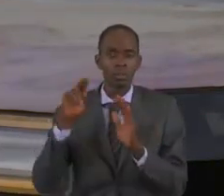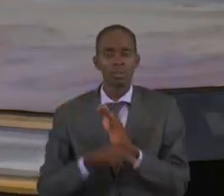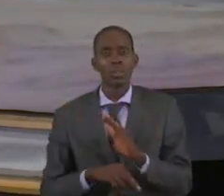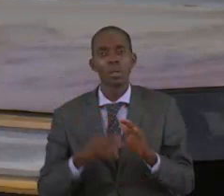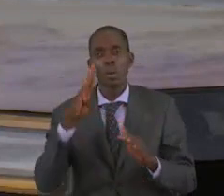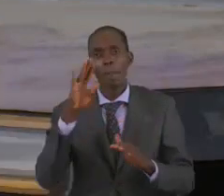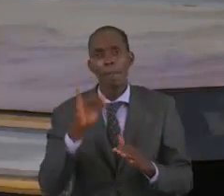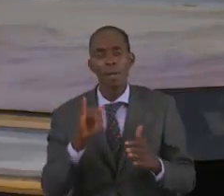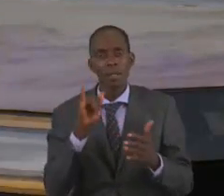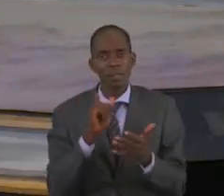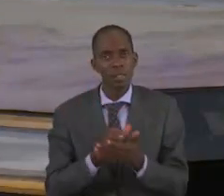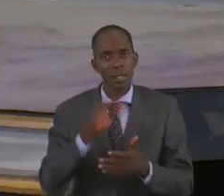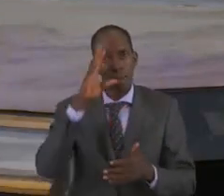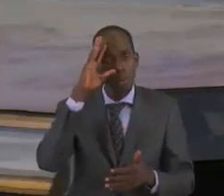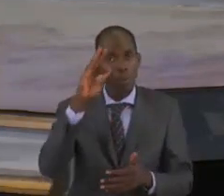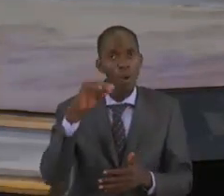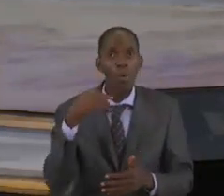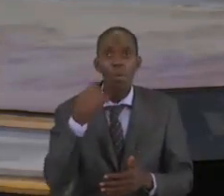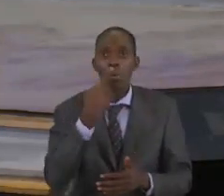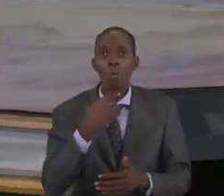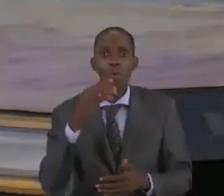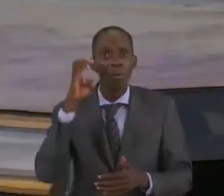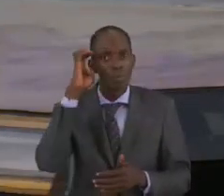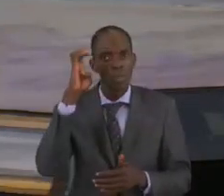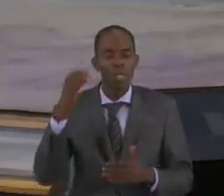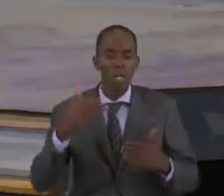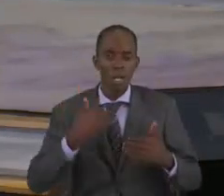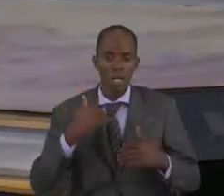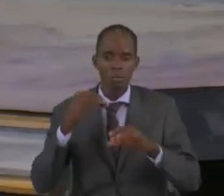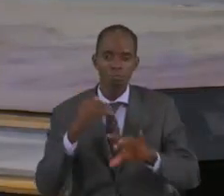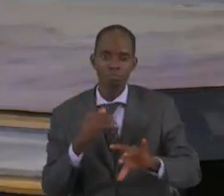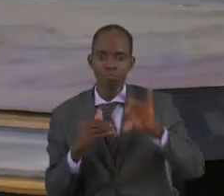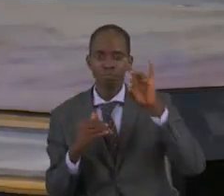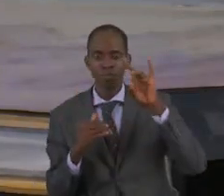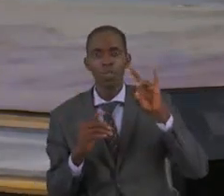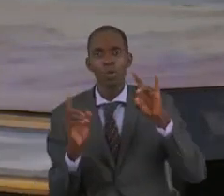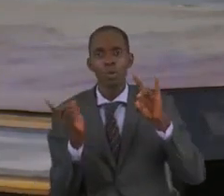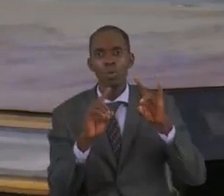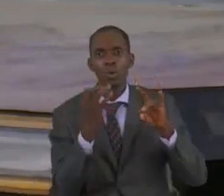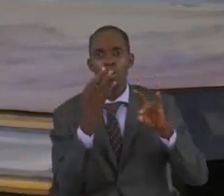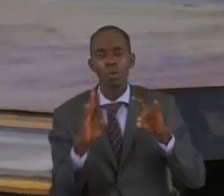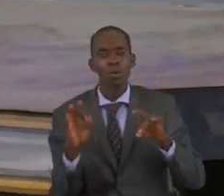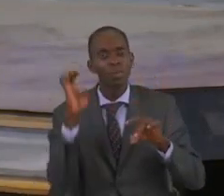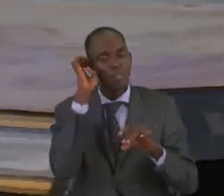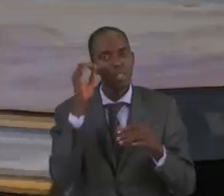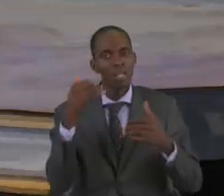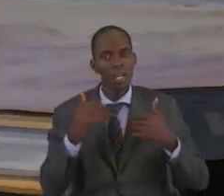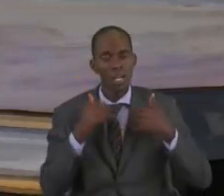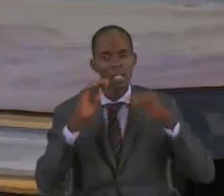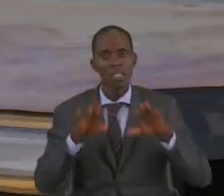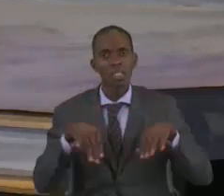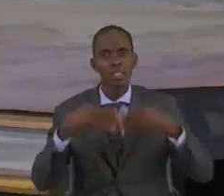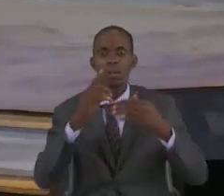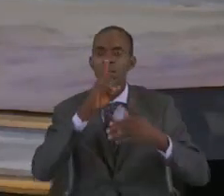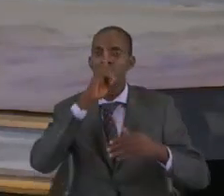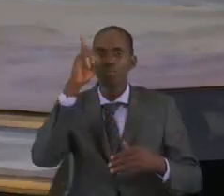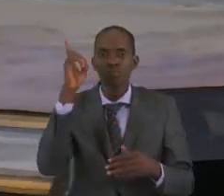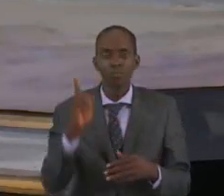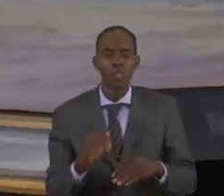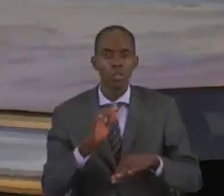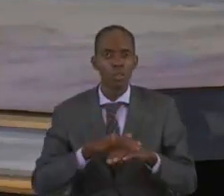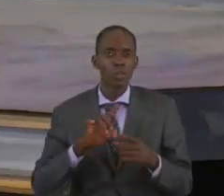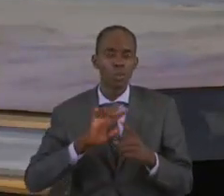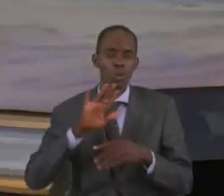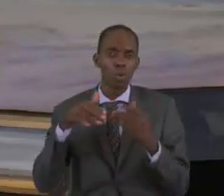that man whom he has ordained, whereof he has given assurance unto